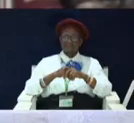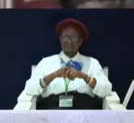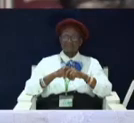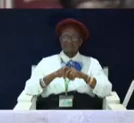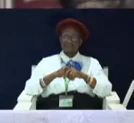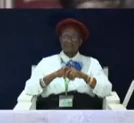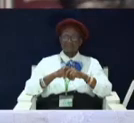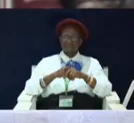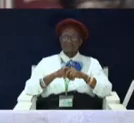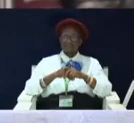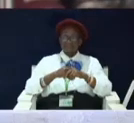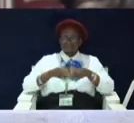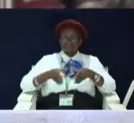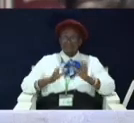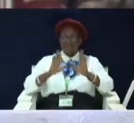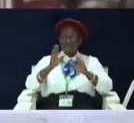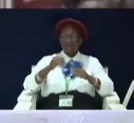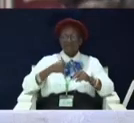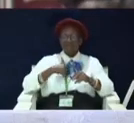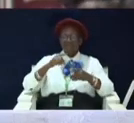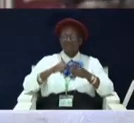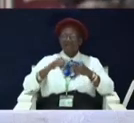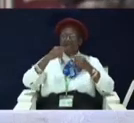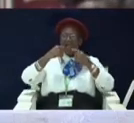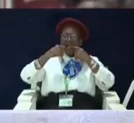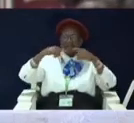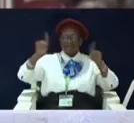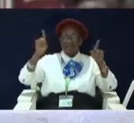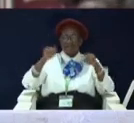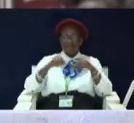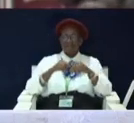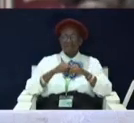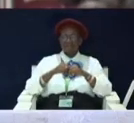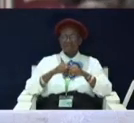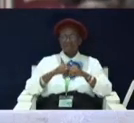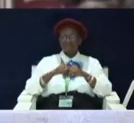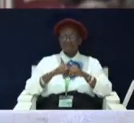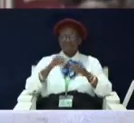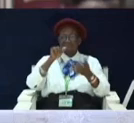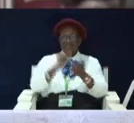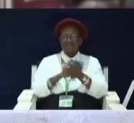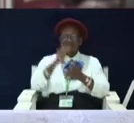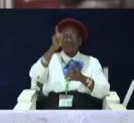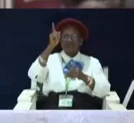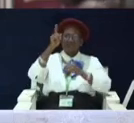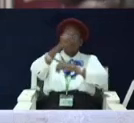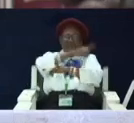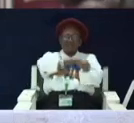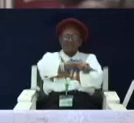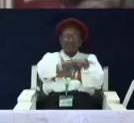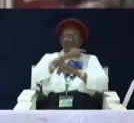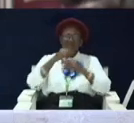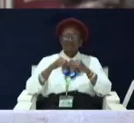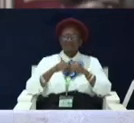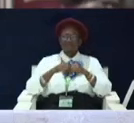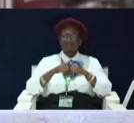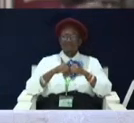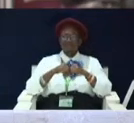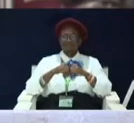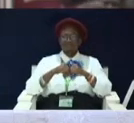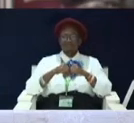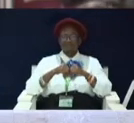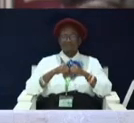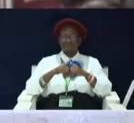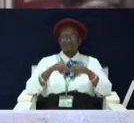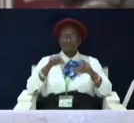Permit me to decree. Dear King Pala she that one day we like jina lojo kan.